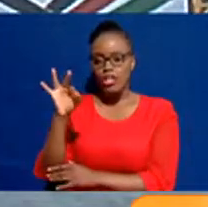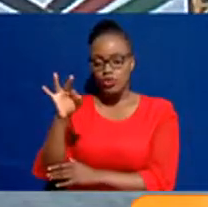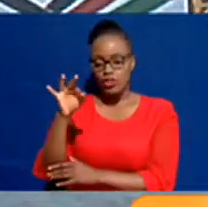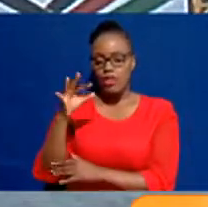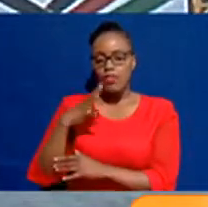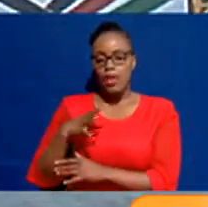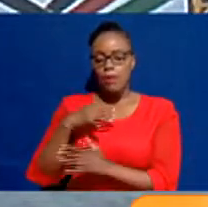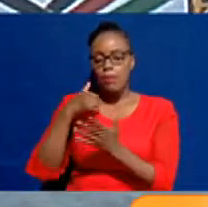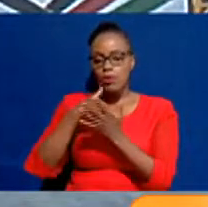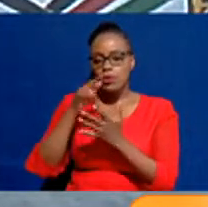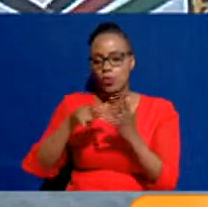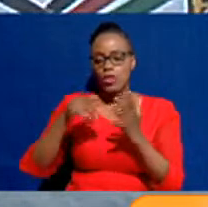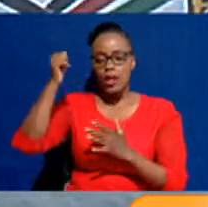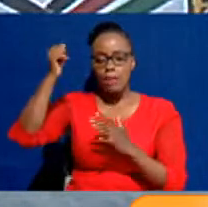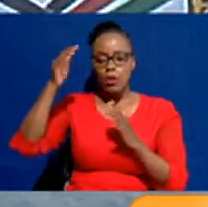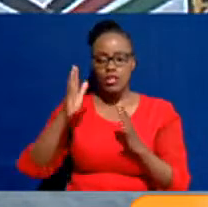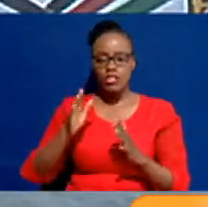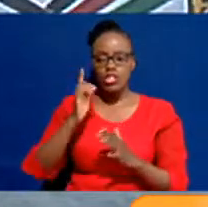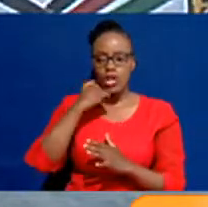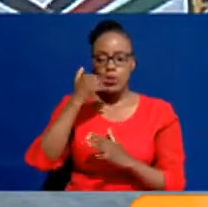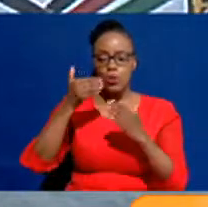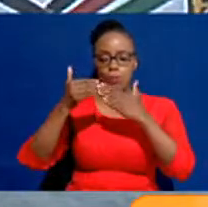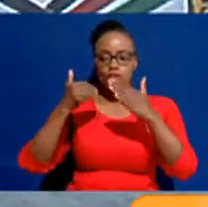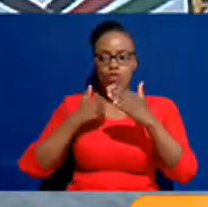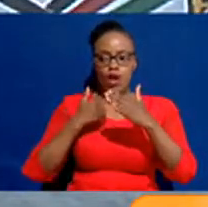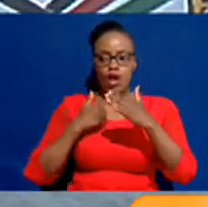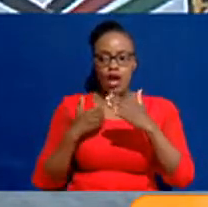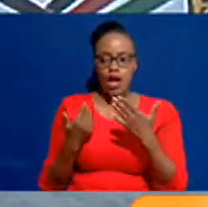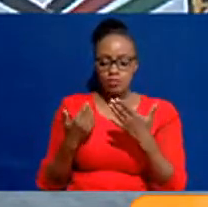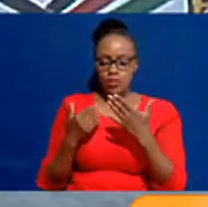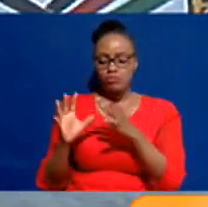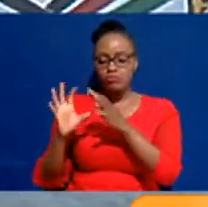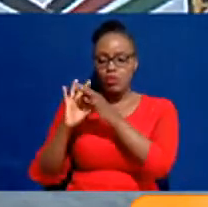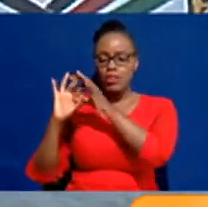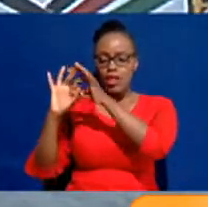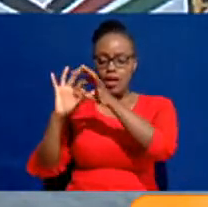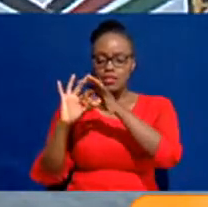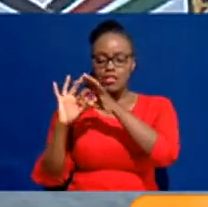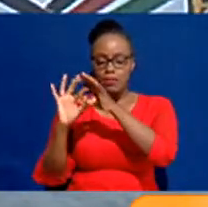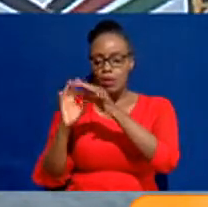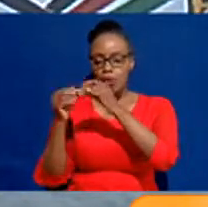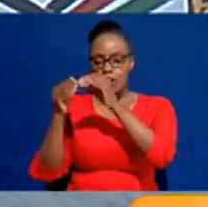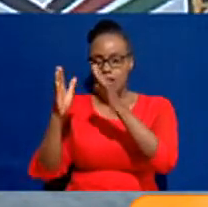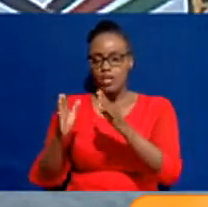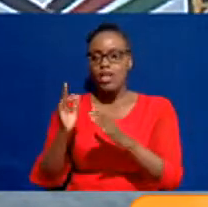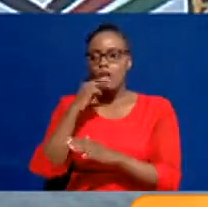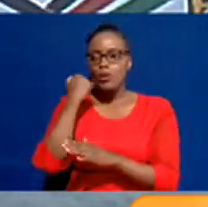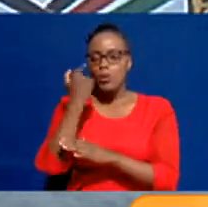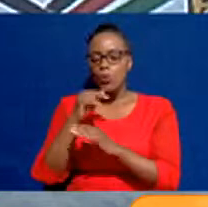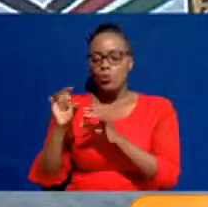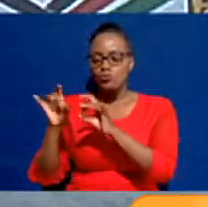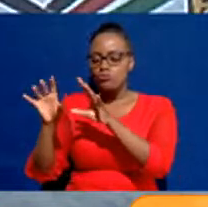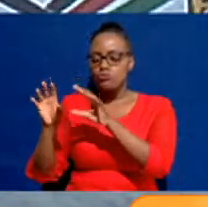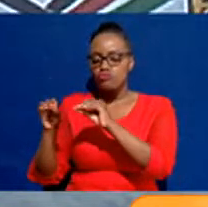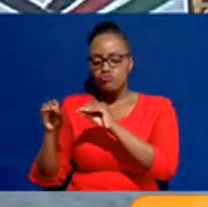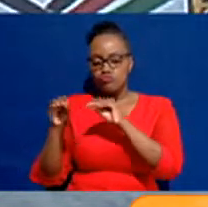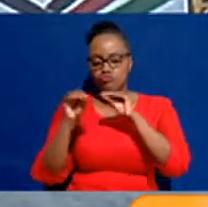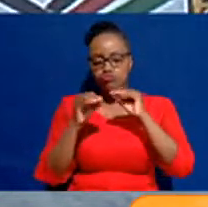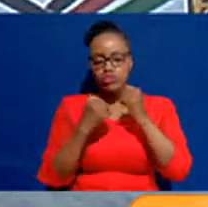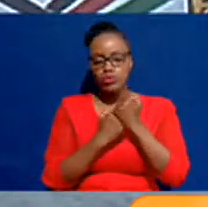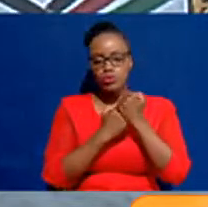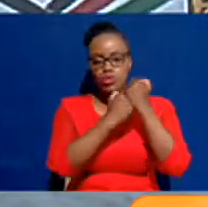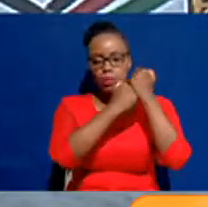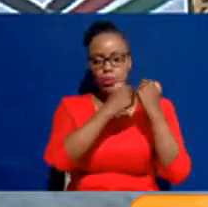those making the cut include politicians who were initially inclined to Azimio leader Raila Odinga and who switched camps to support